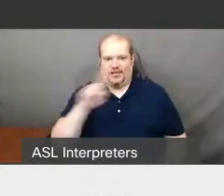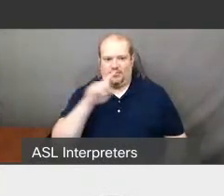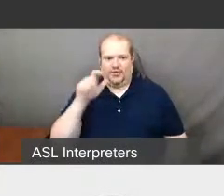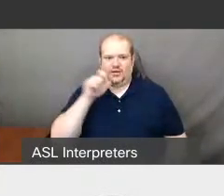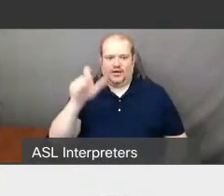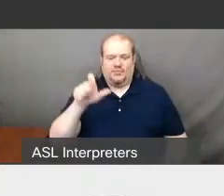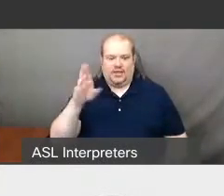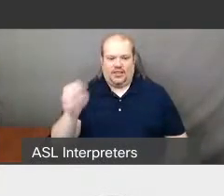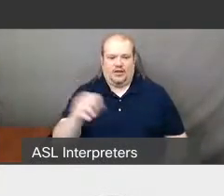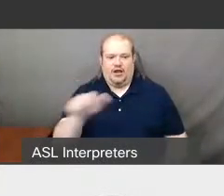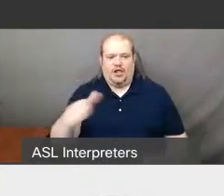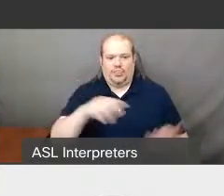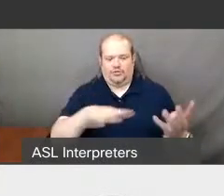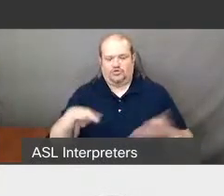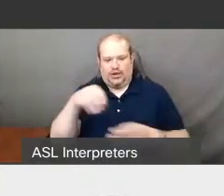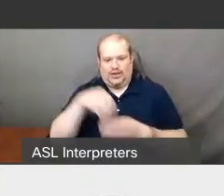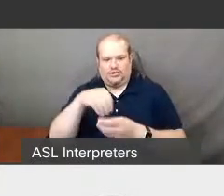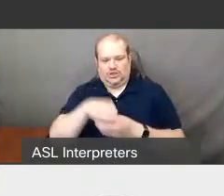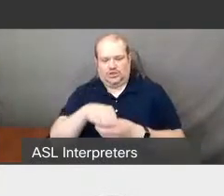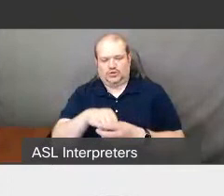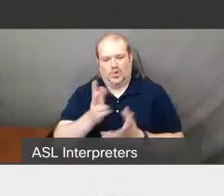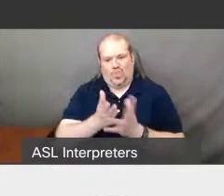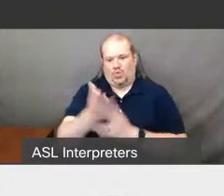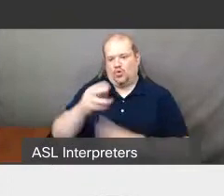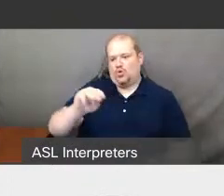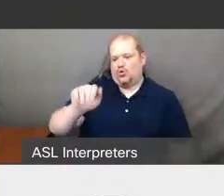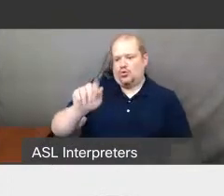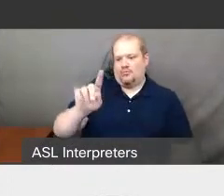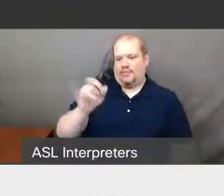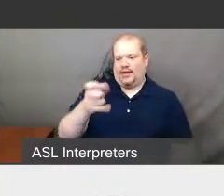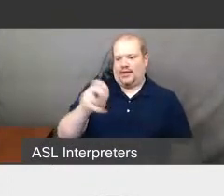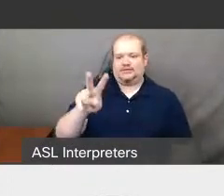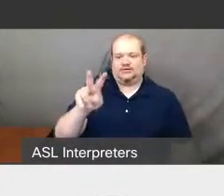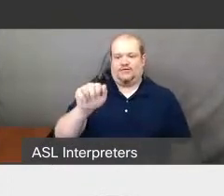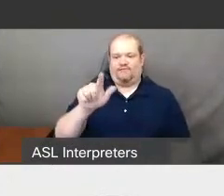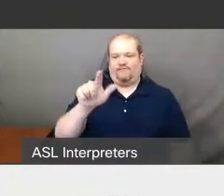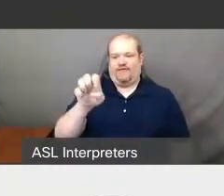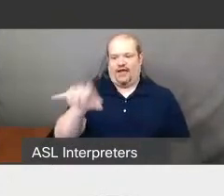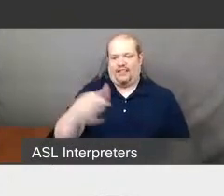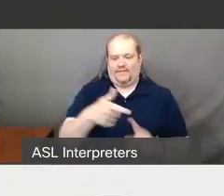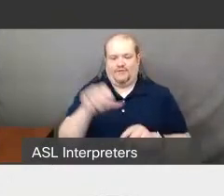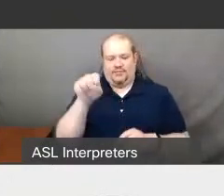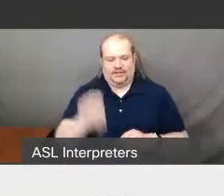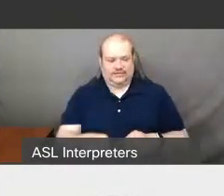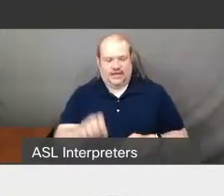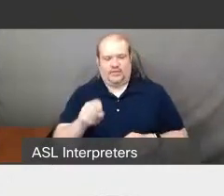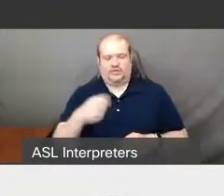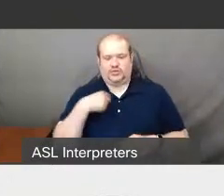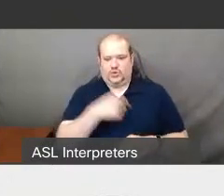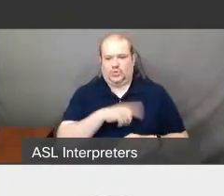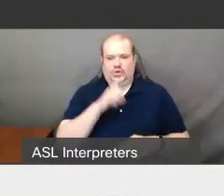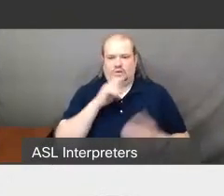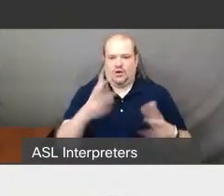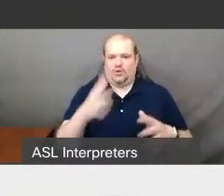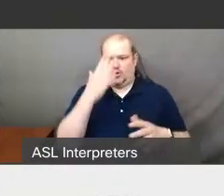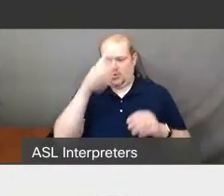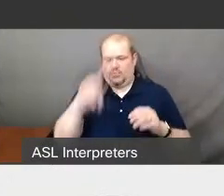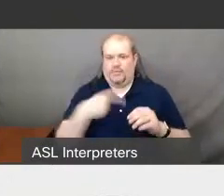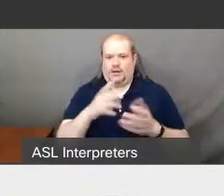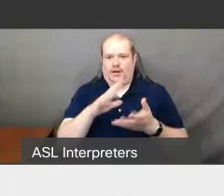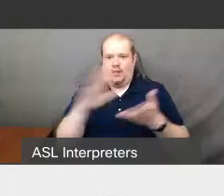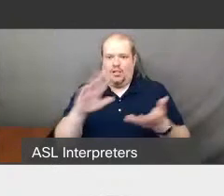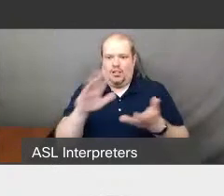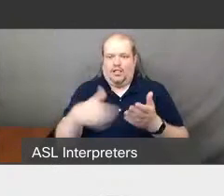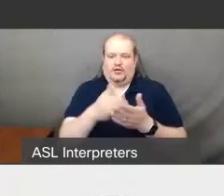other drainage that goes into and through Madison Valley from the south, so we are aware of a lot of those